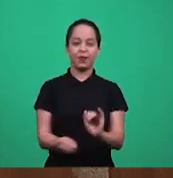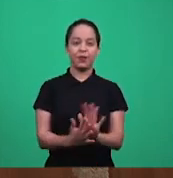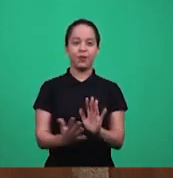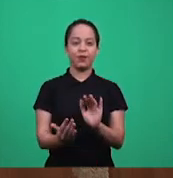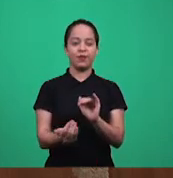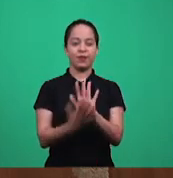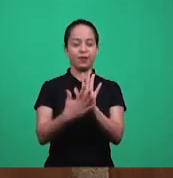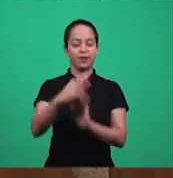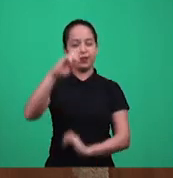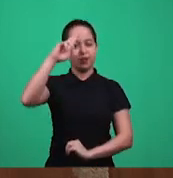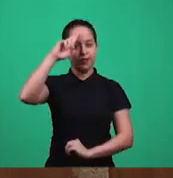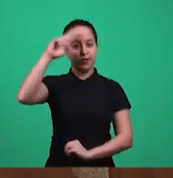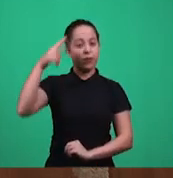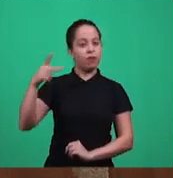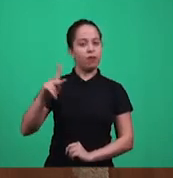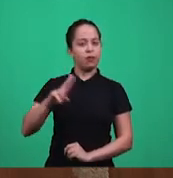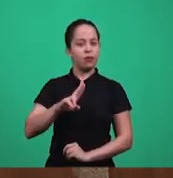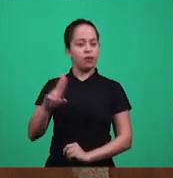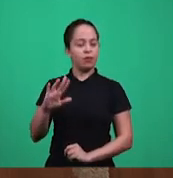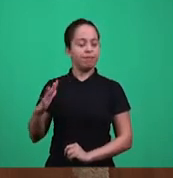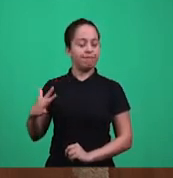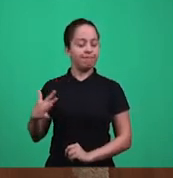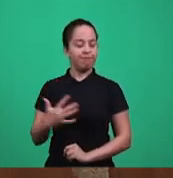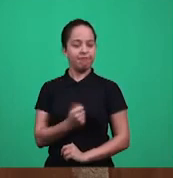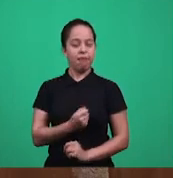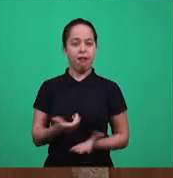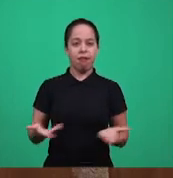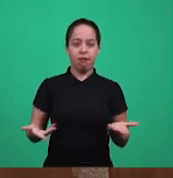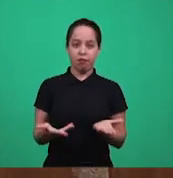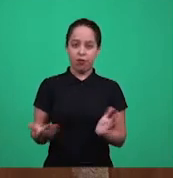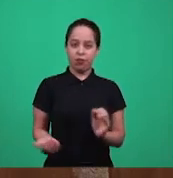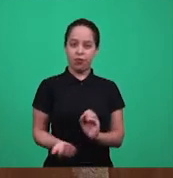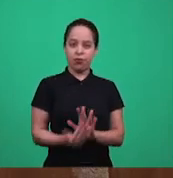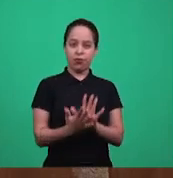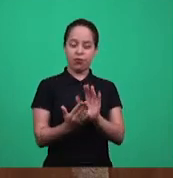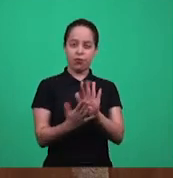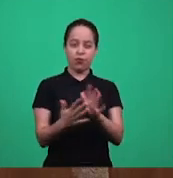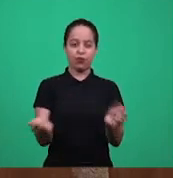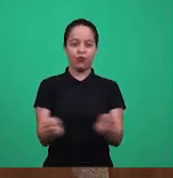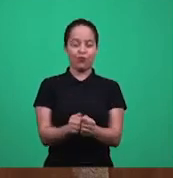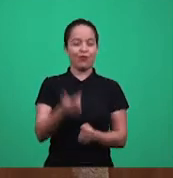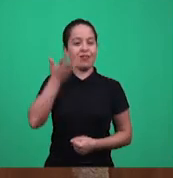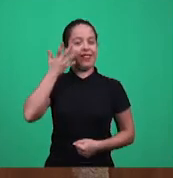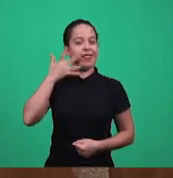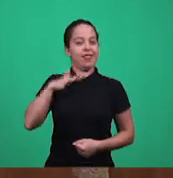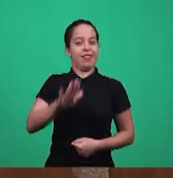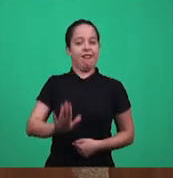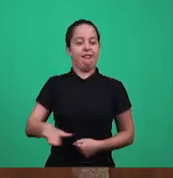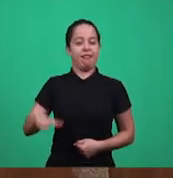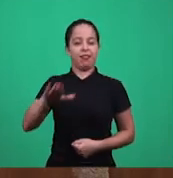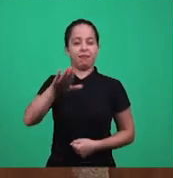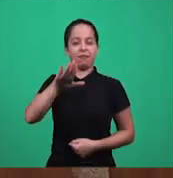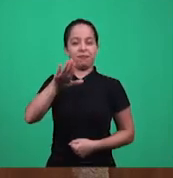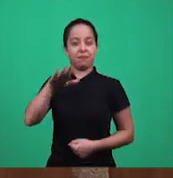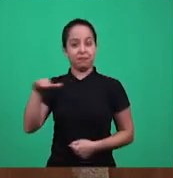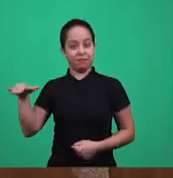us continue to praise the Lord. Let us continue to worship His name. And at this moment, we're going to sing a song with our